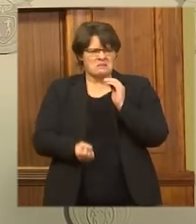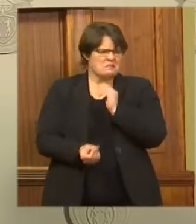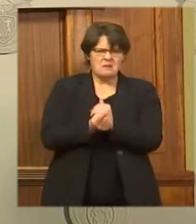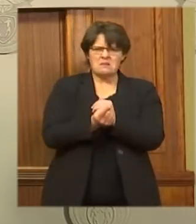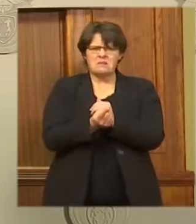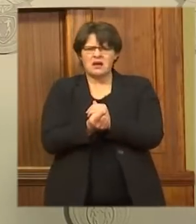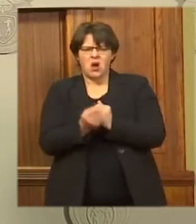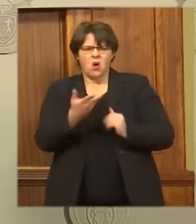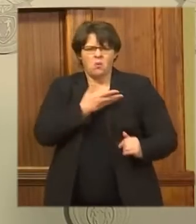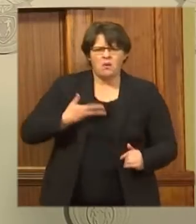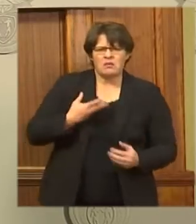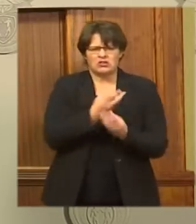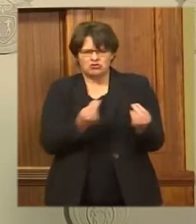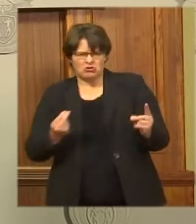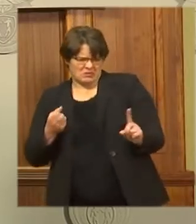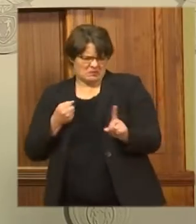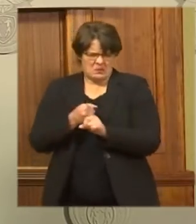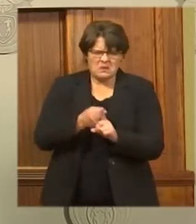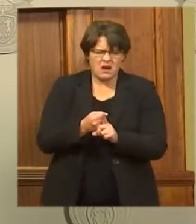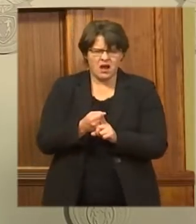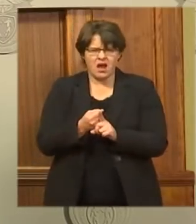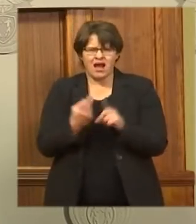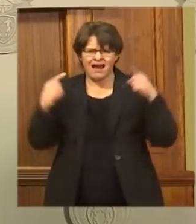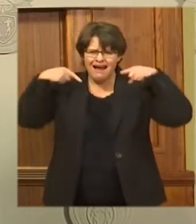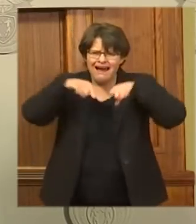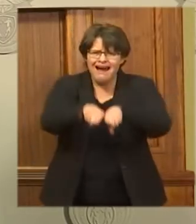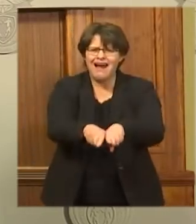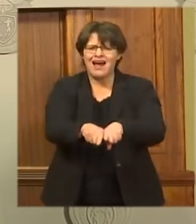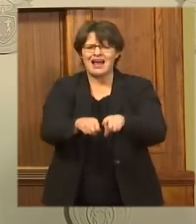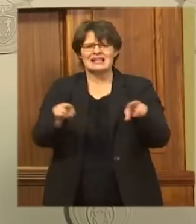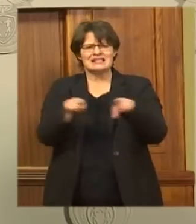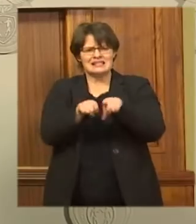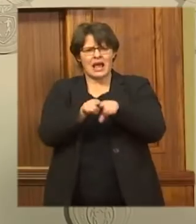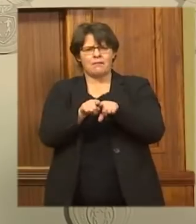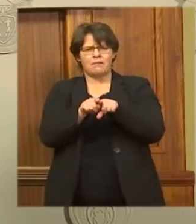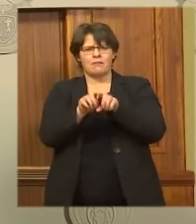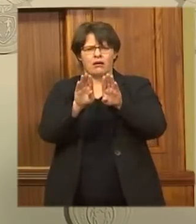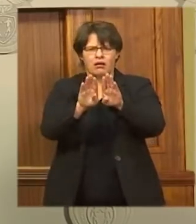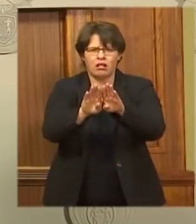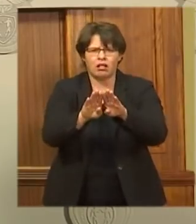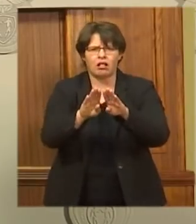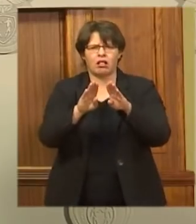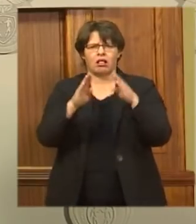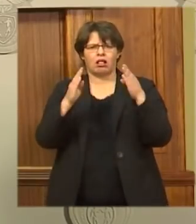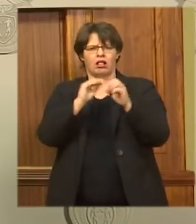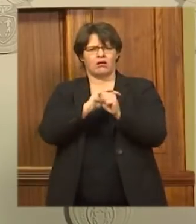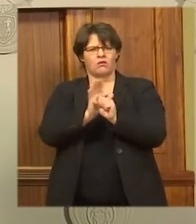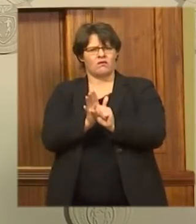against women and children has coincided with the easing of the coronavirus lockdown.